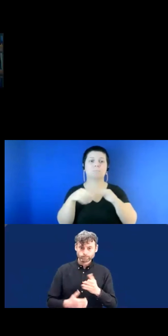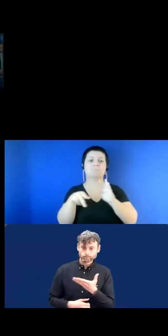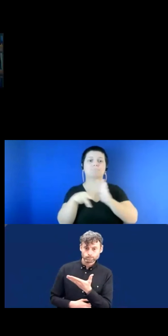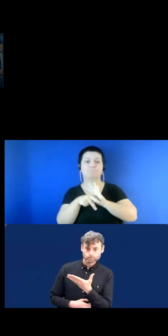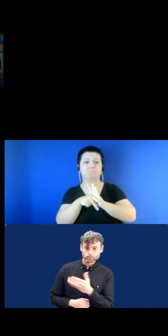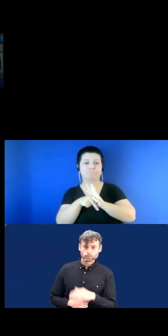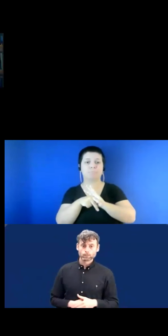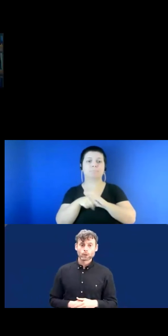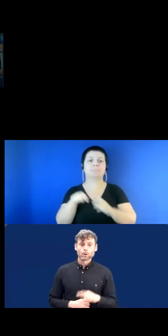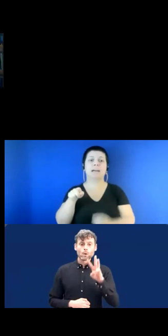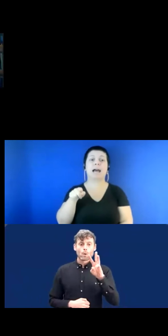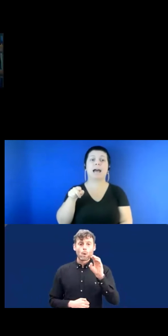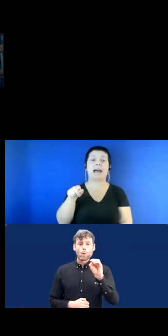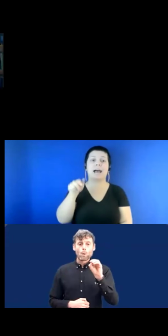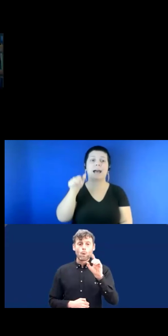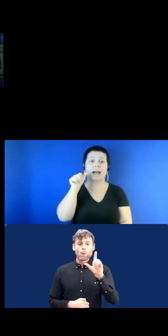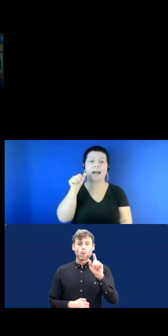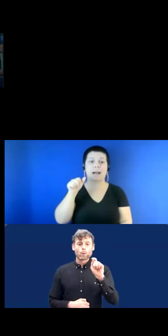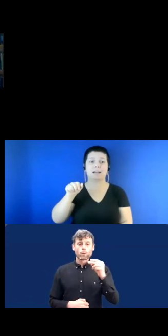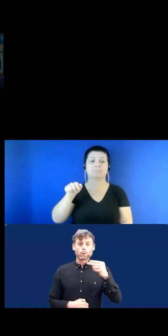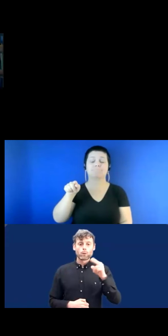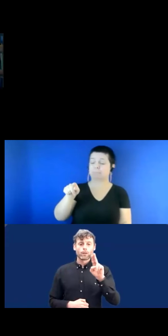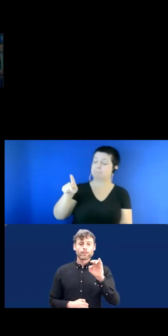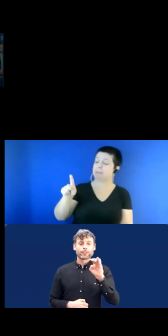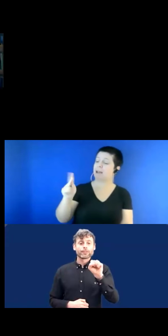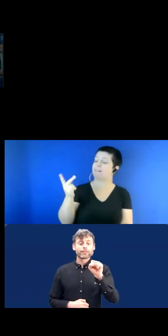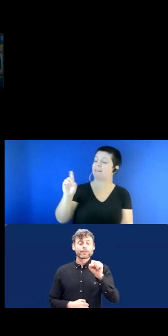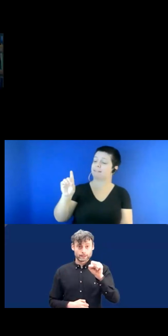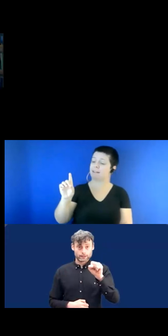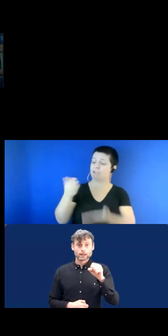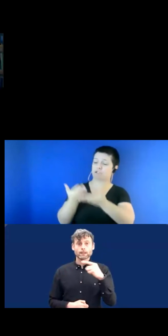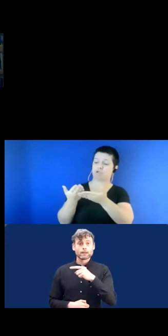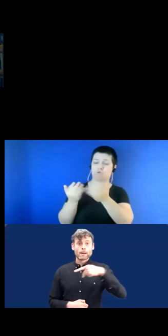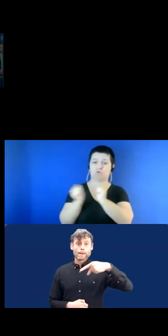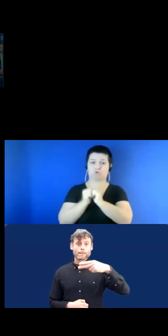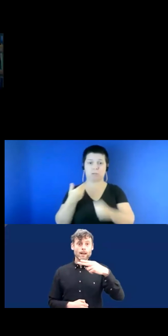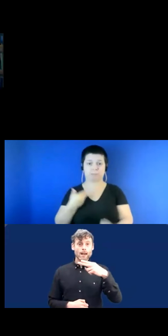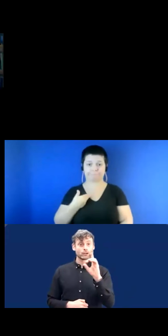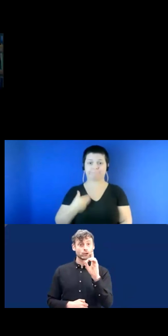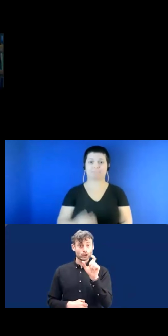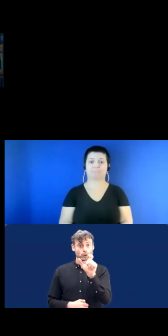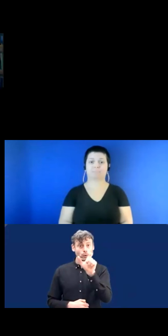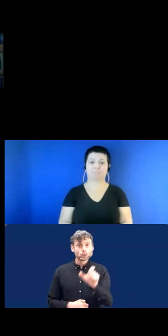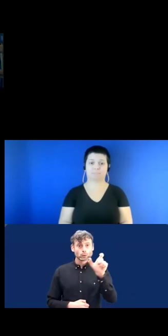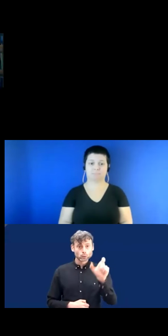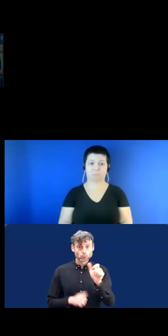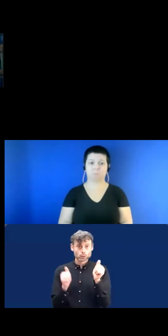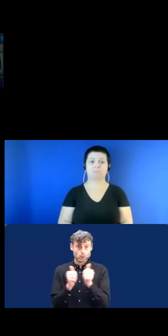is a PhD student of me. The article is about an intervention